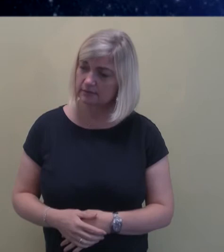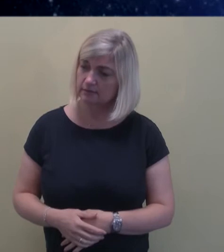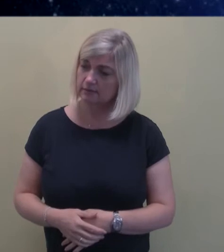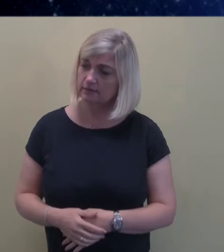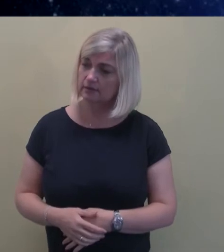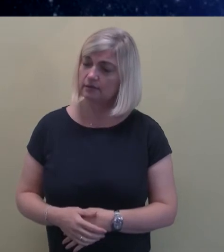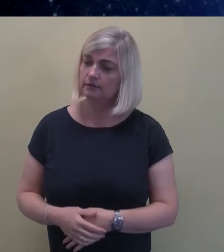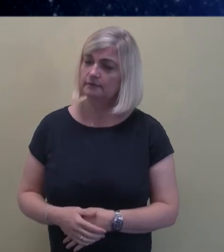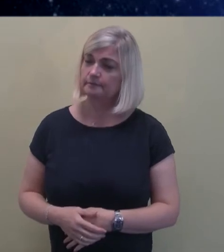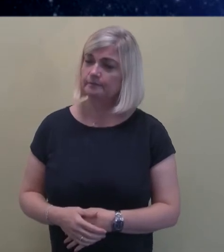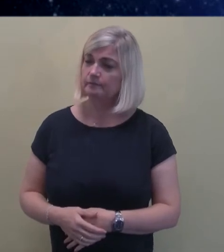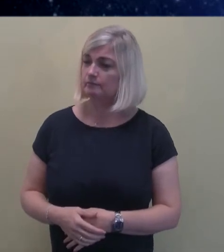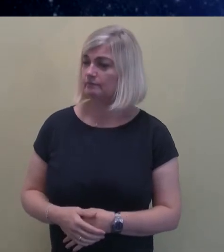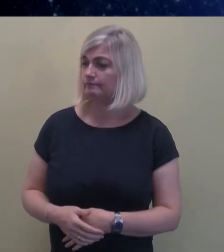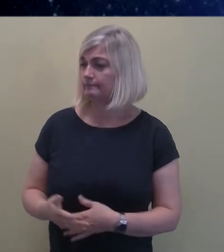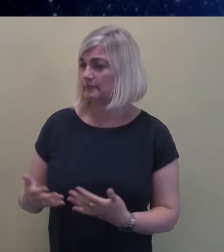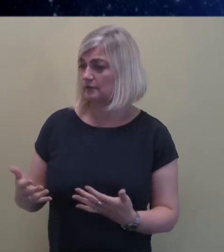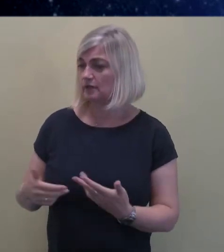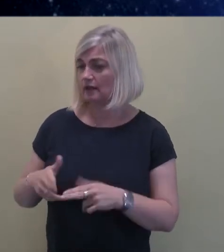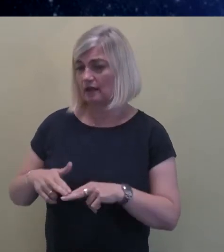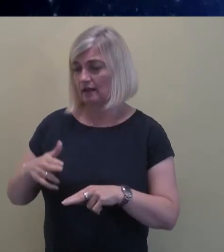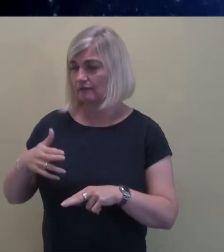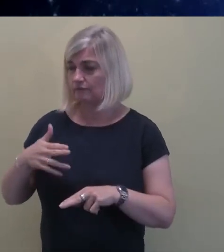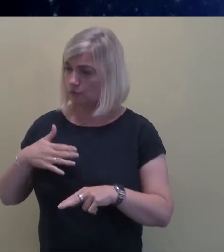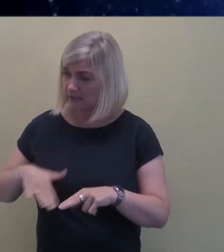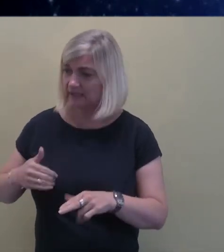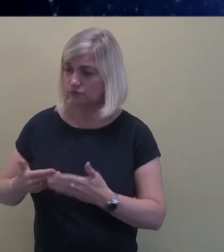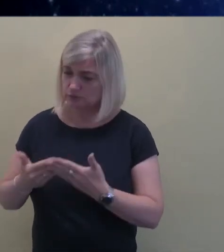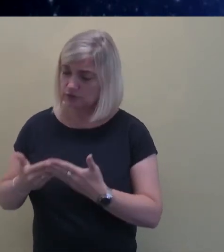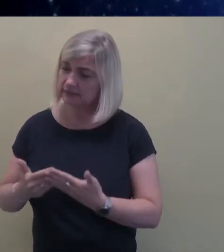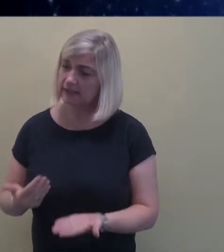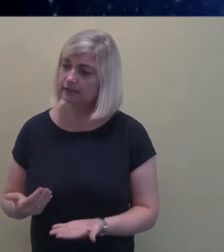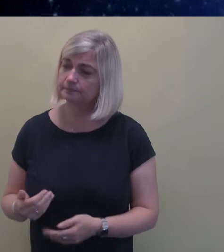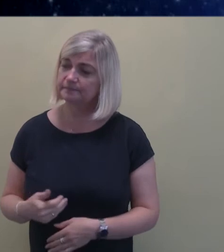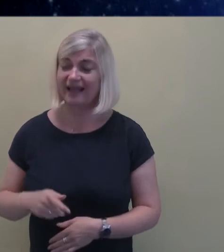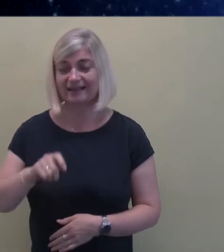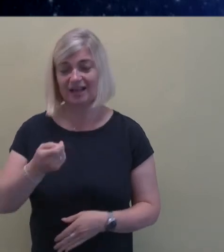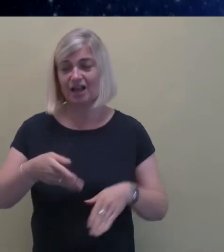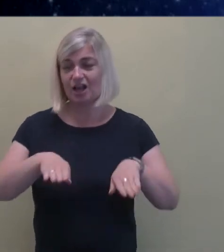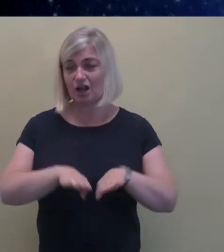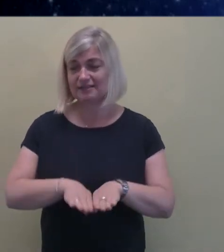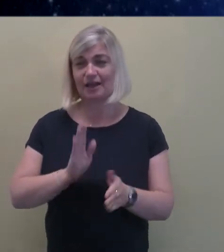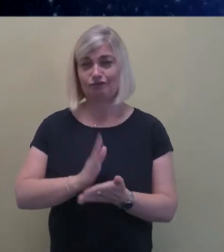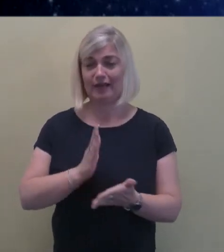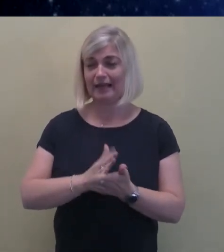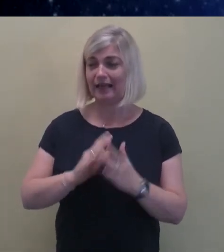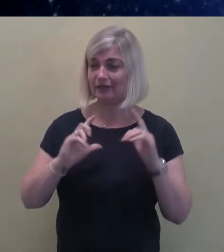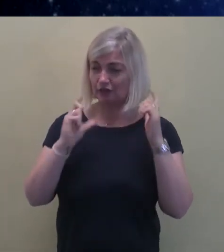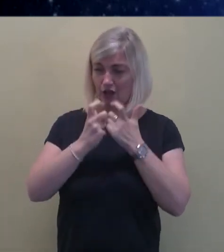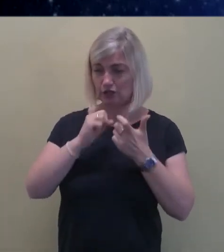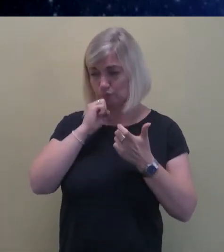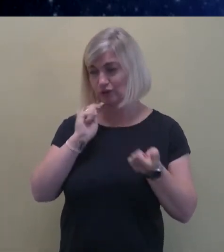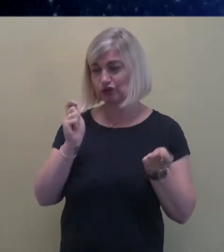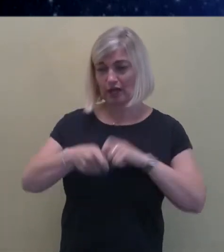support with regards to equipment when they go to employers' work placements to work through the laptop or machine